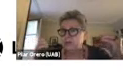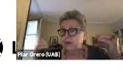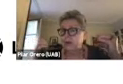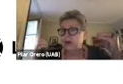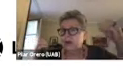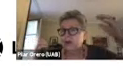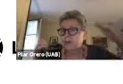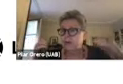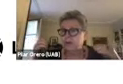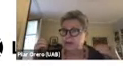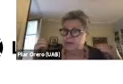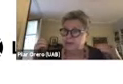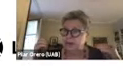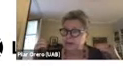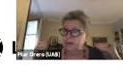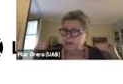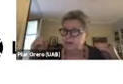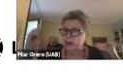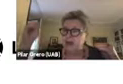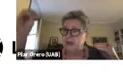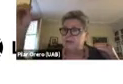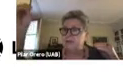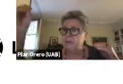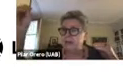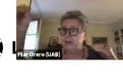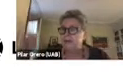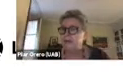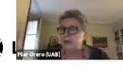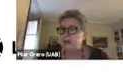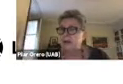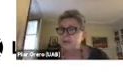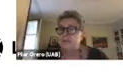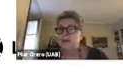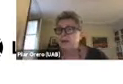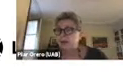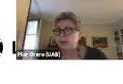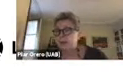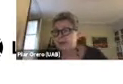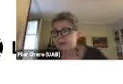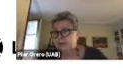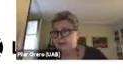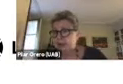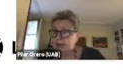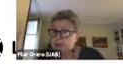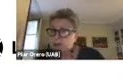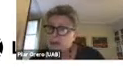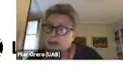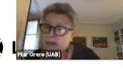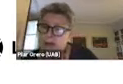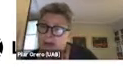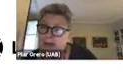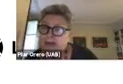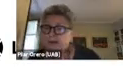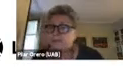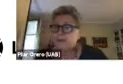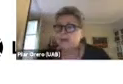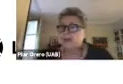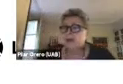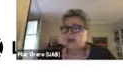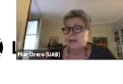So by lowering the background and making the dialogue